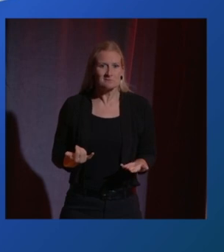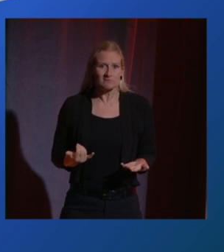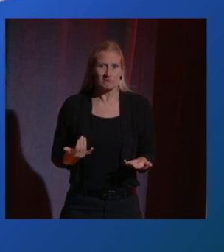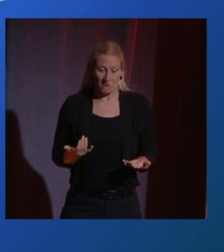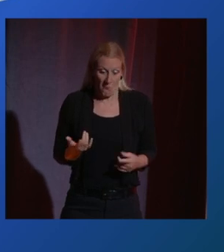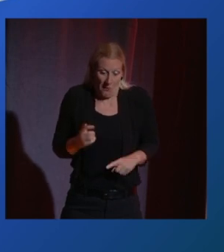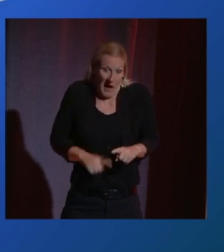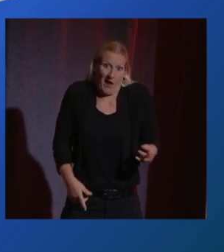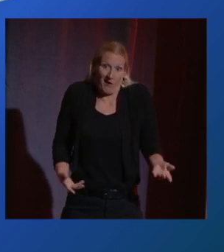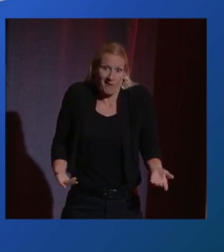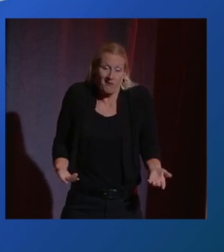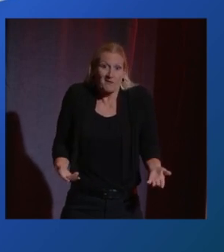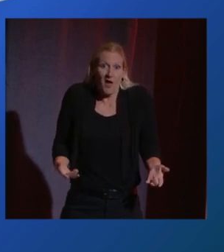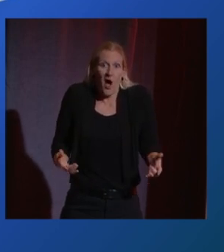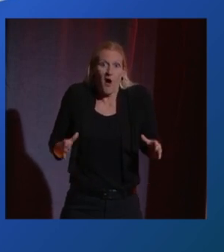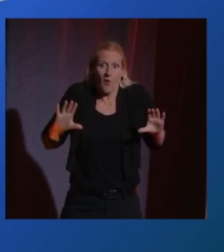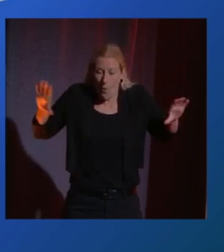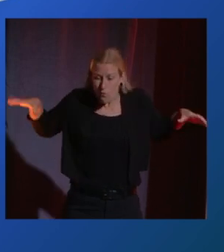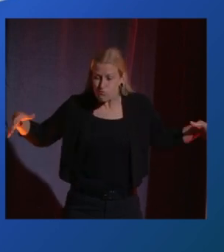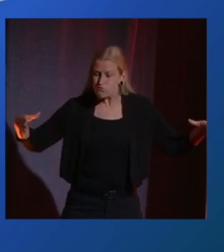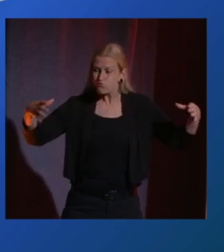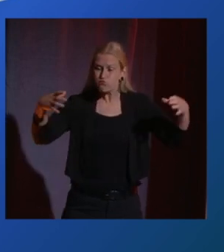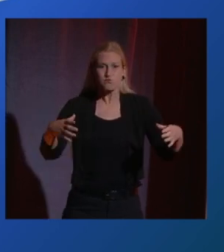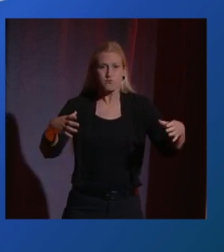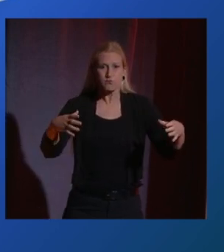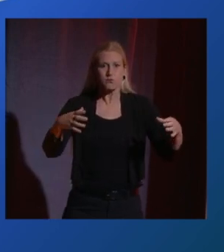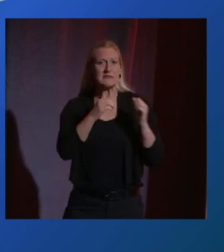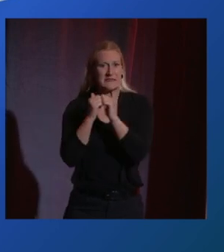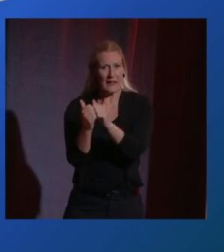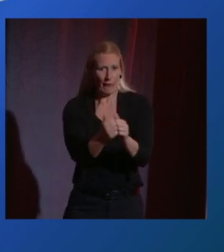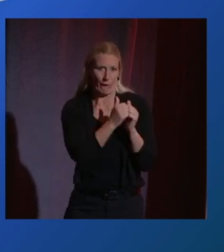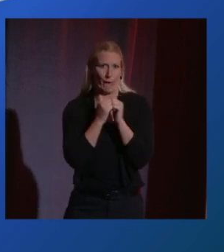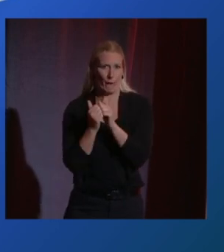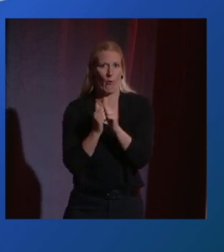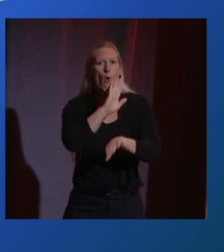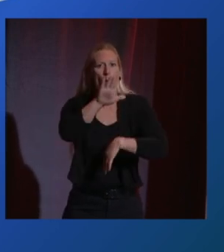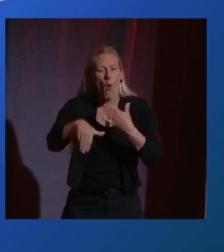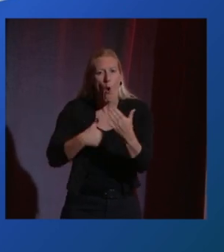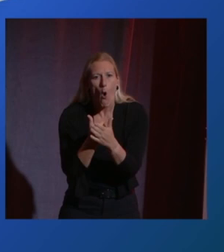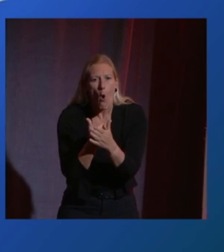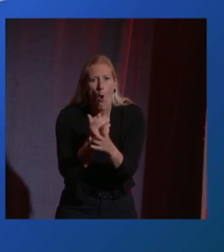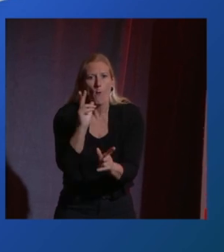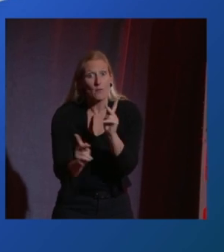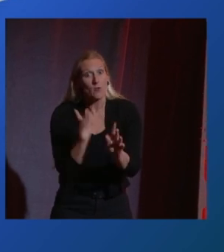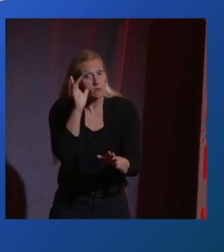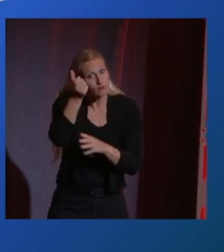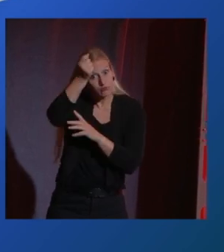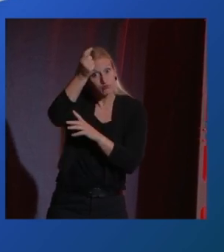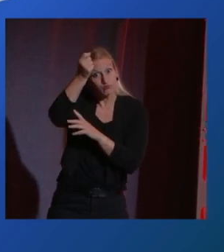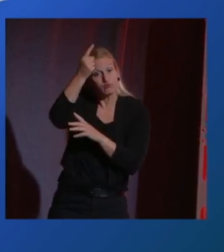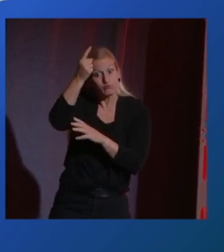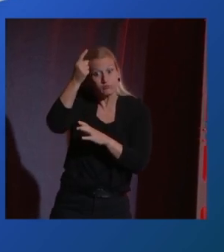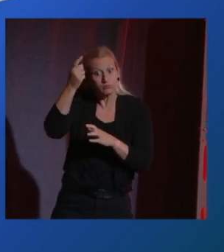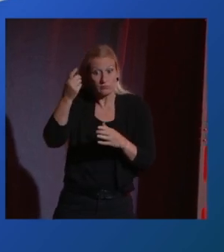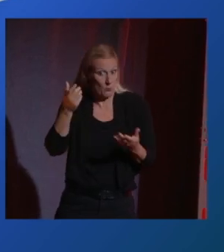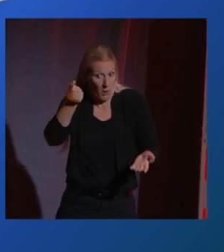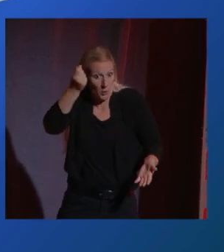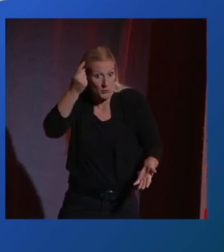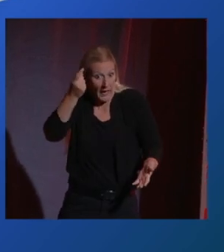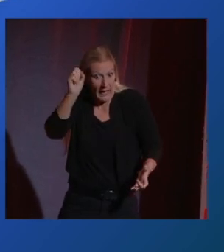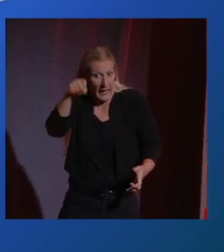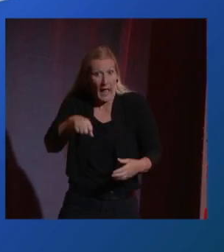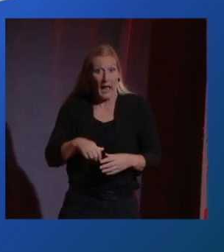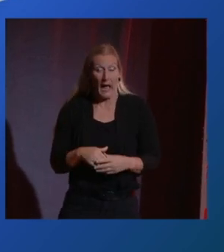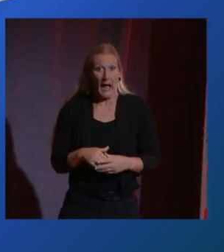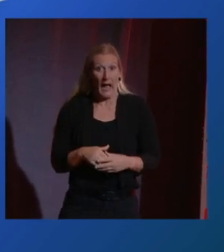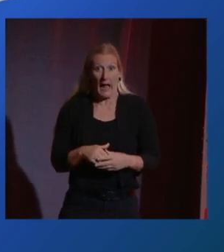event you know the bringing together of all all of us to realize because we do understand it don't we I mean it's